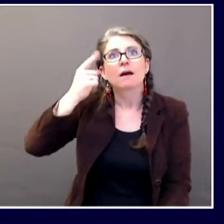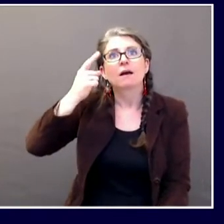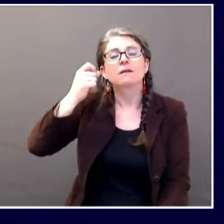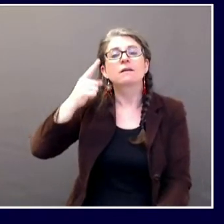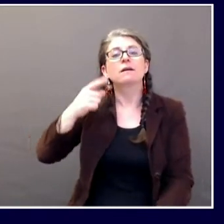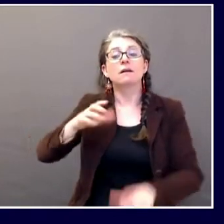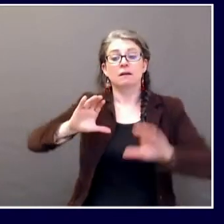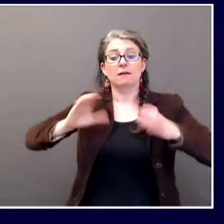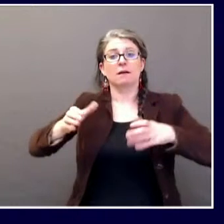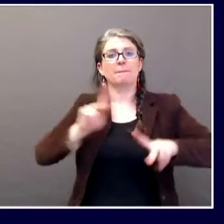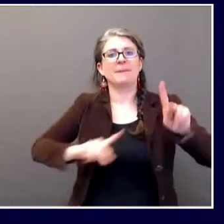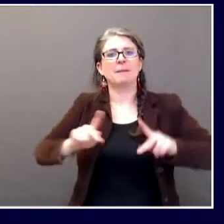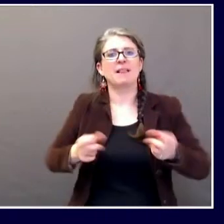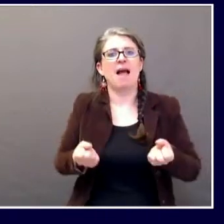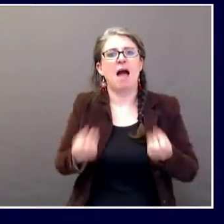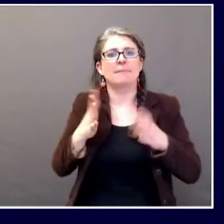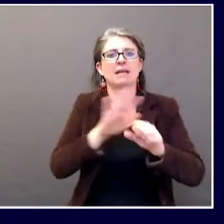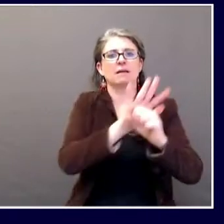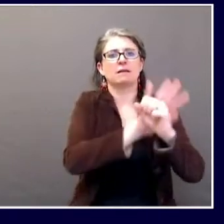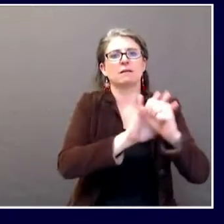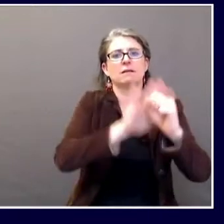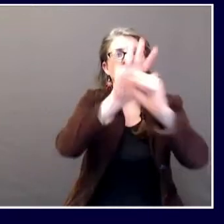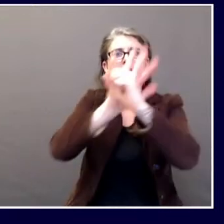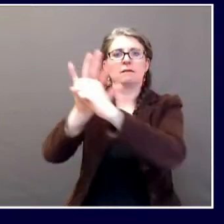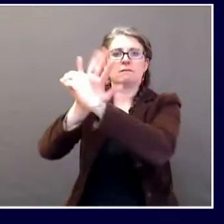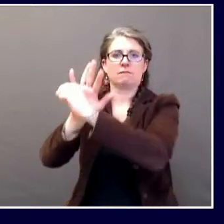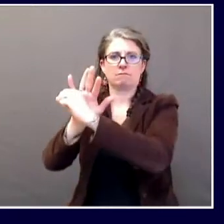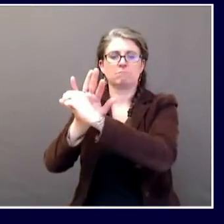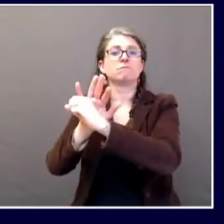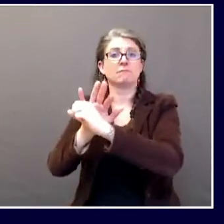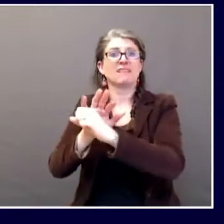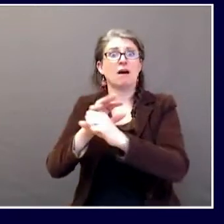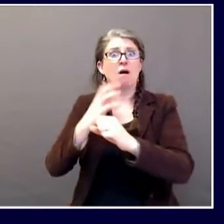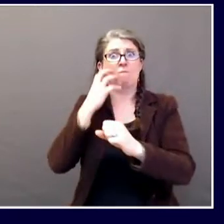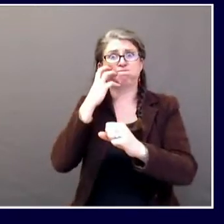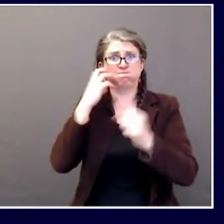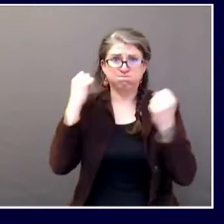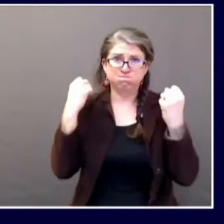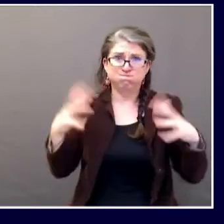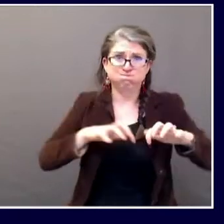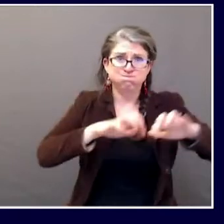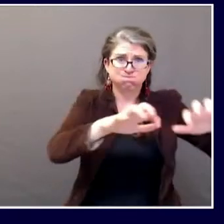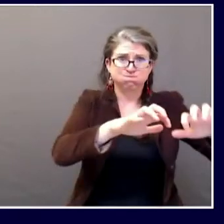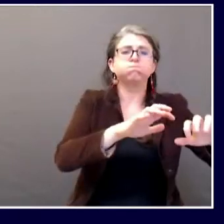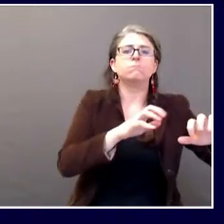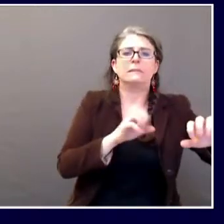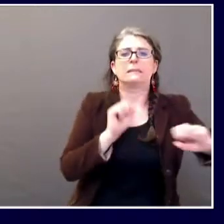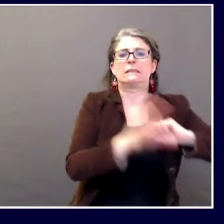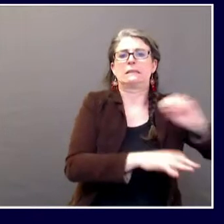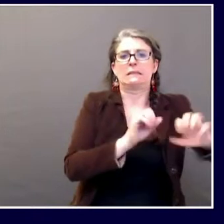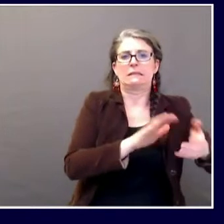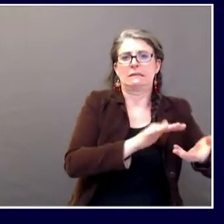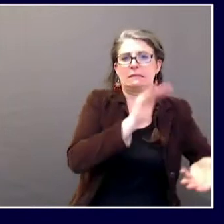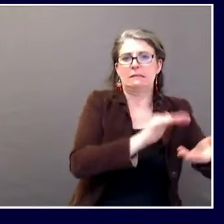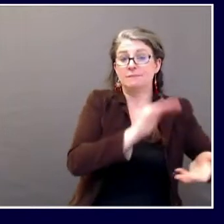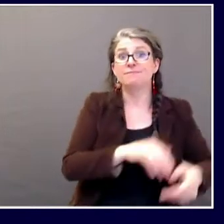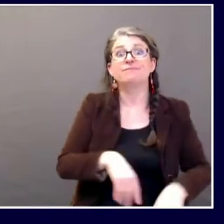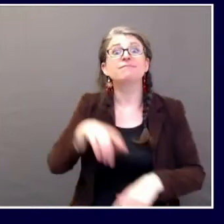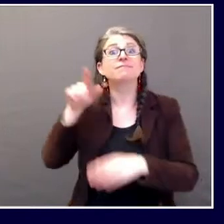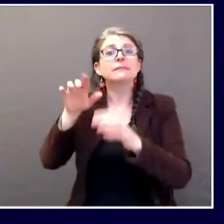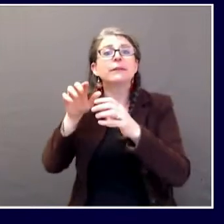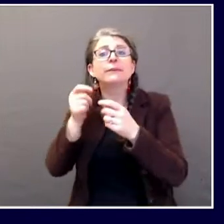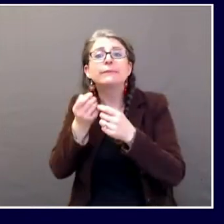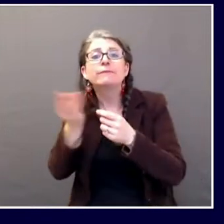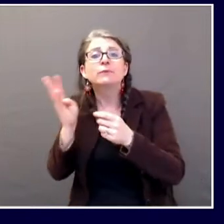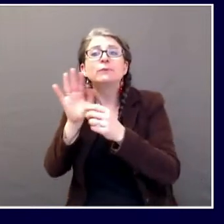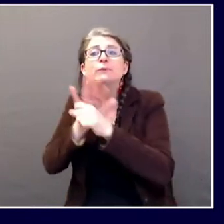make it purely on a population basis. But as you saw, there is significantly more vaccine going to York County this week than there